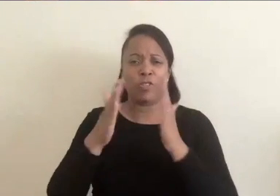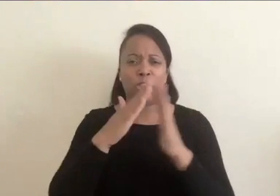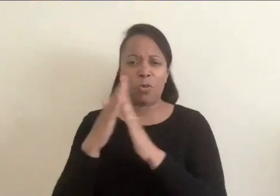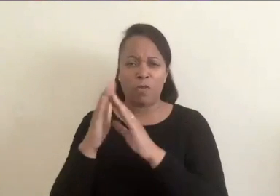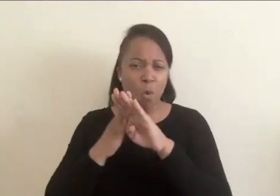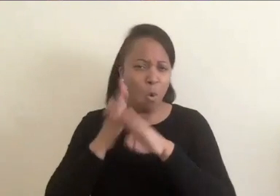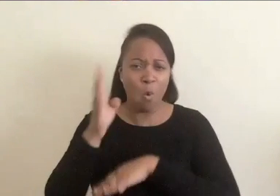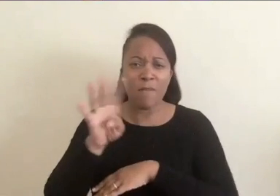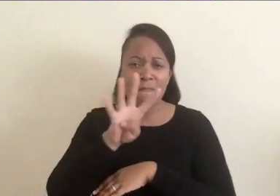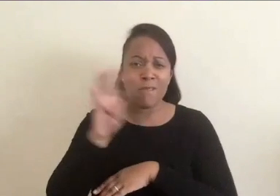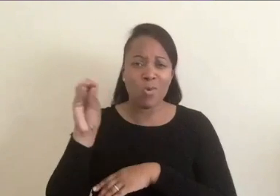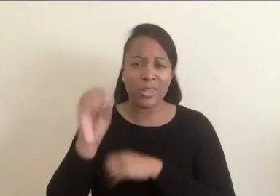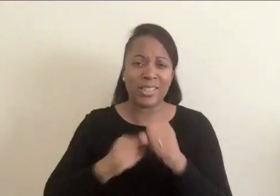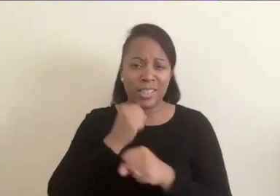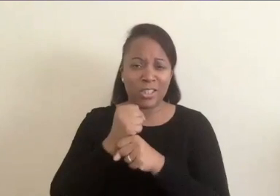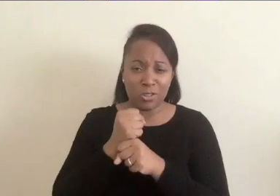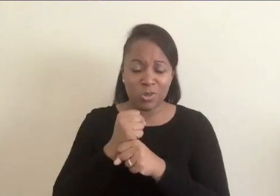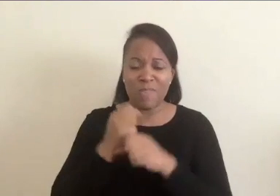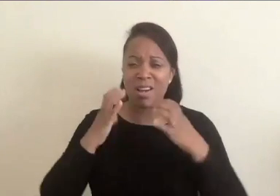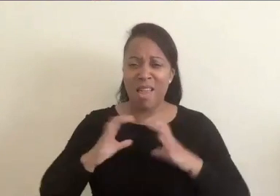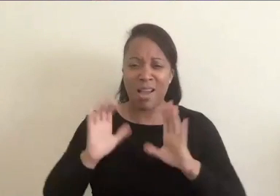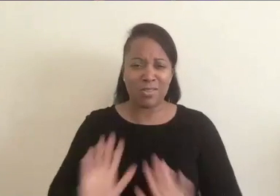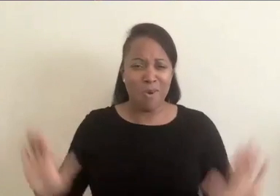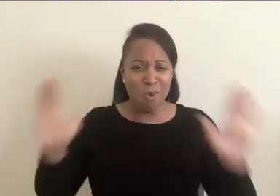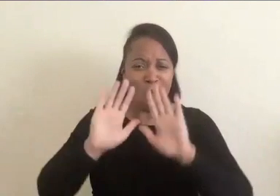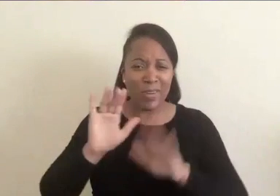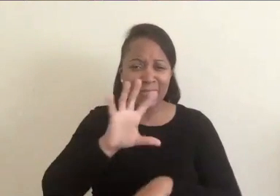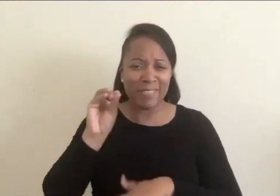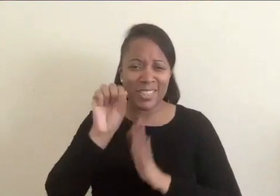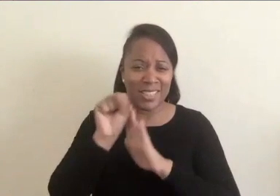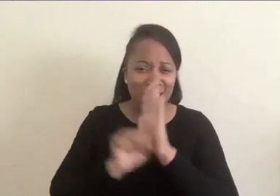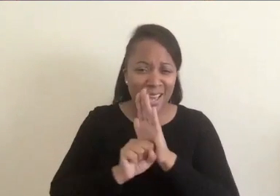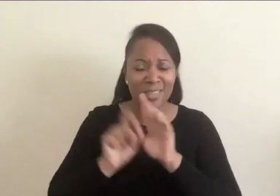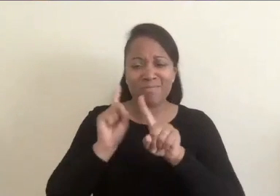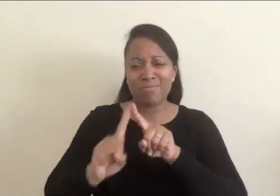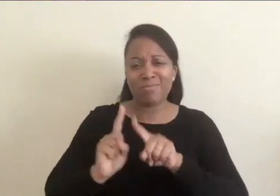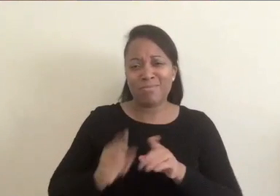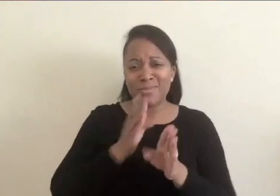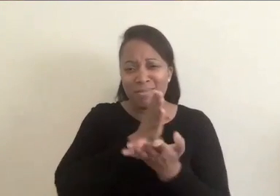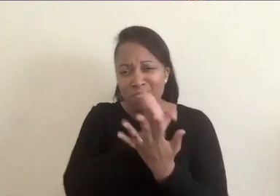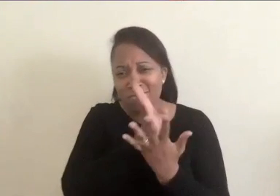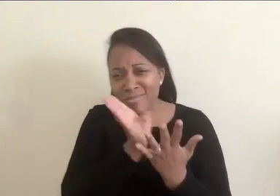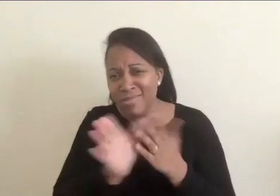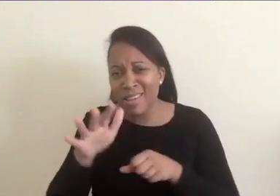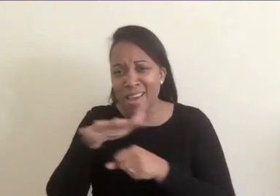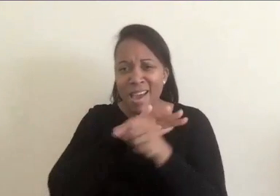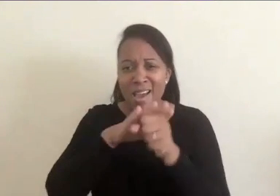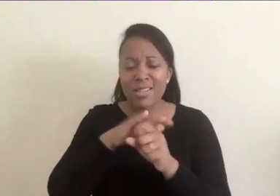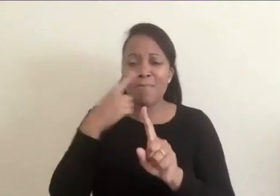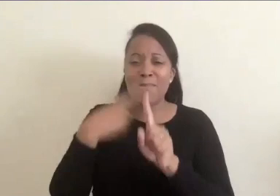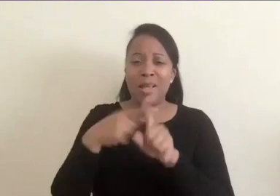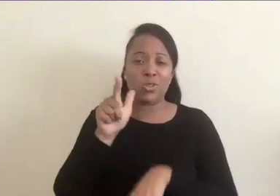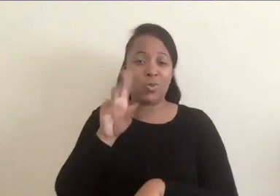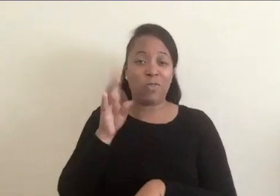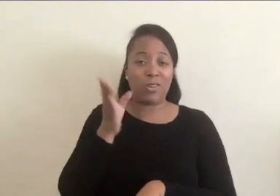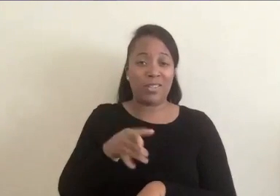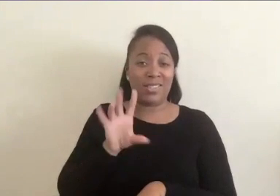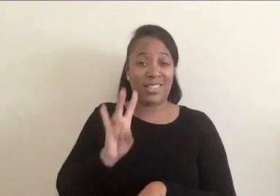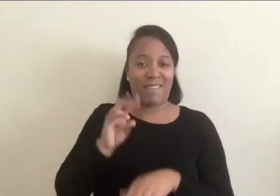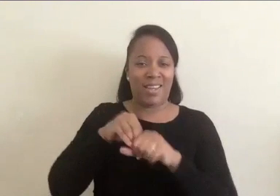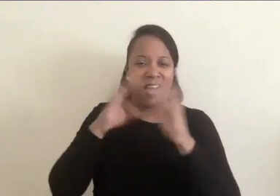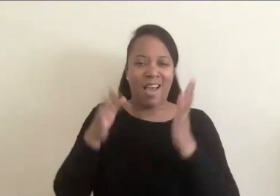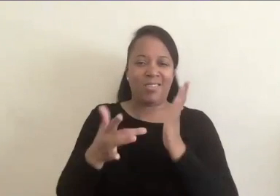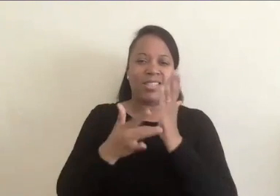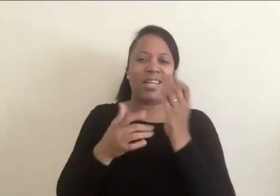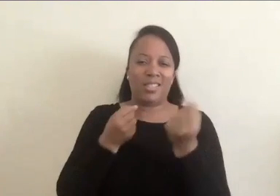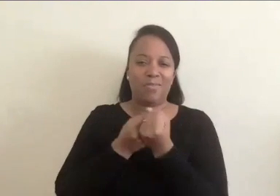over 40 years. With clients in all 50 states and in varying industries and 24/7 in-house tech support,